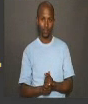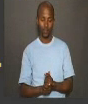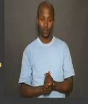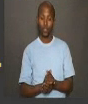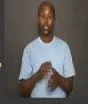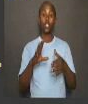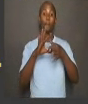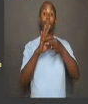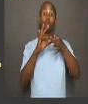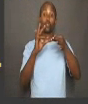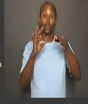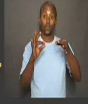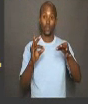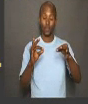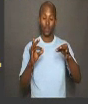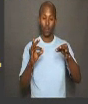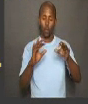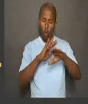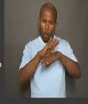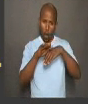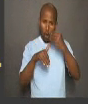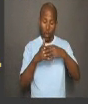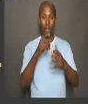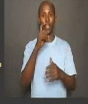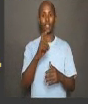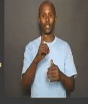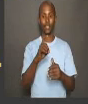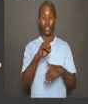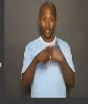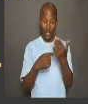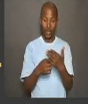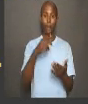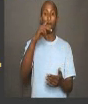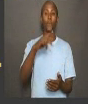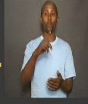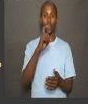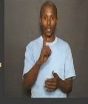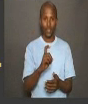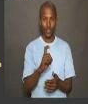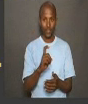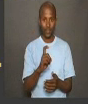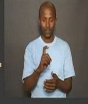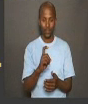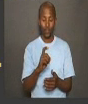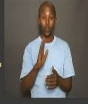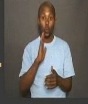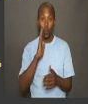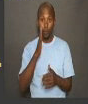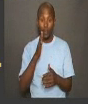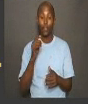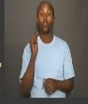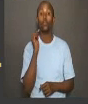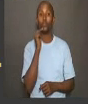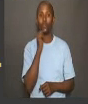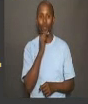The proposition for all x then p of x will be